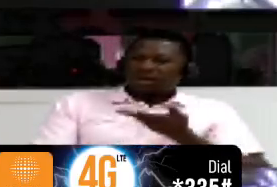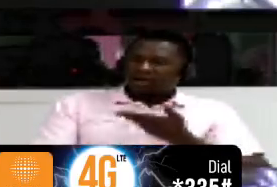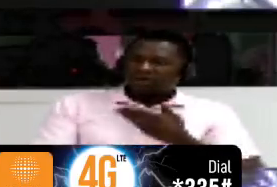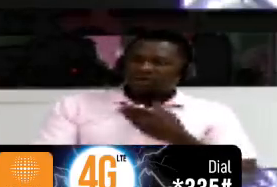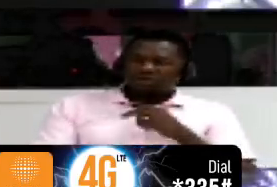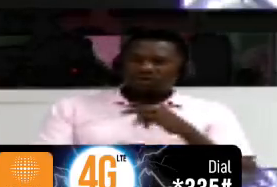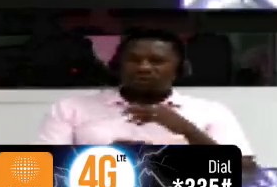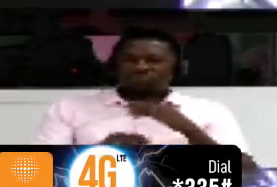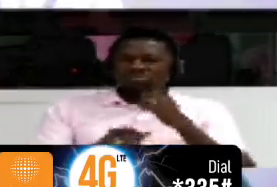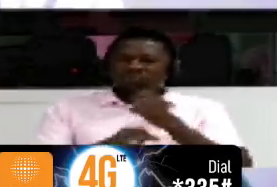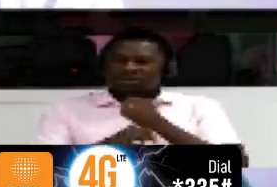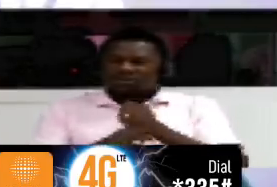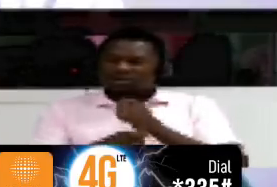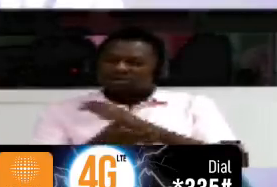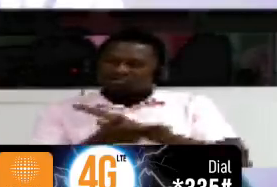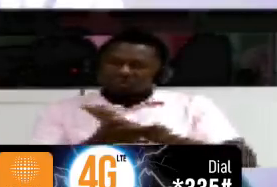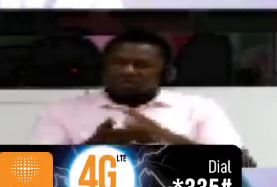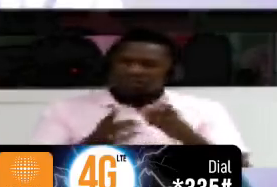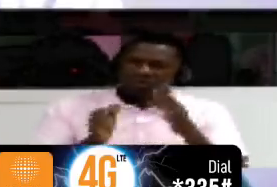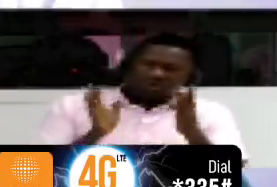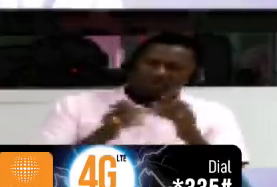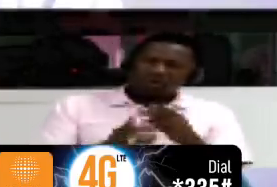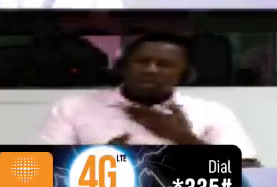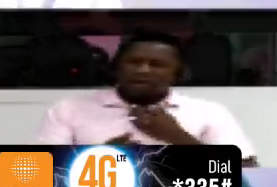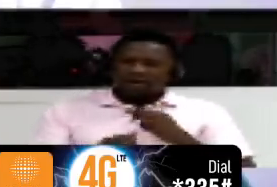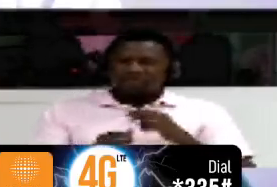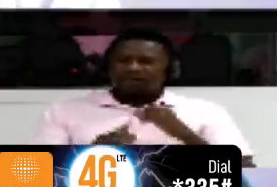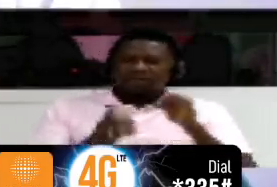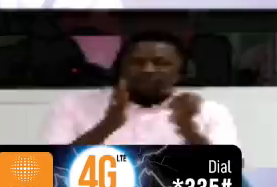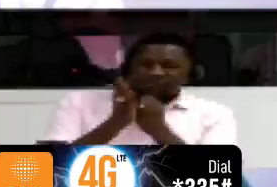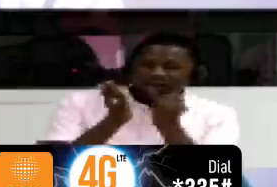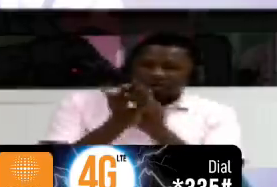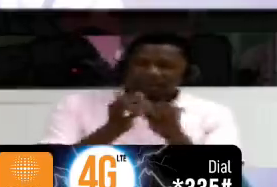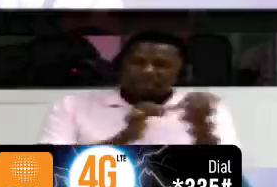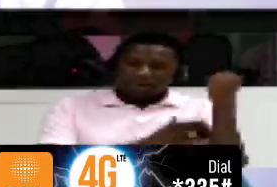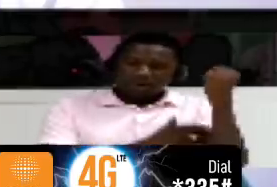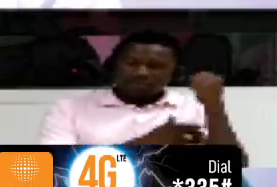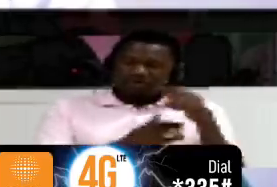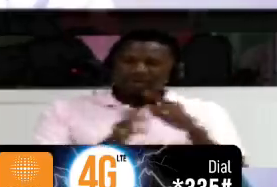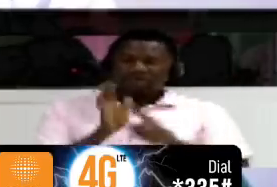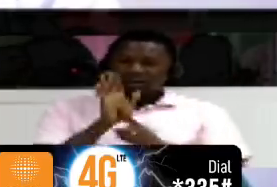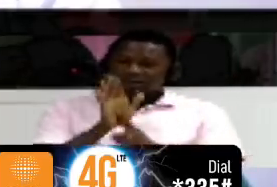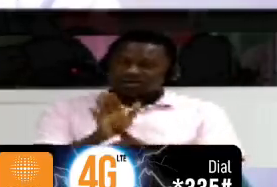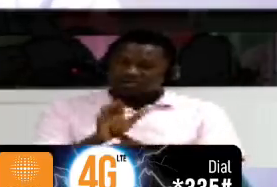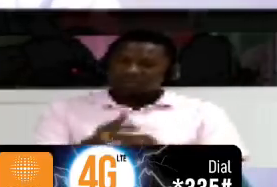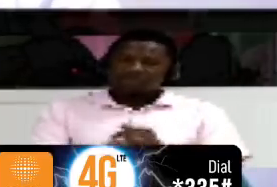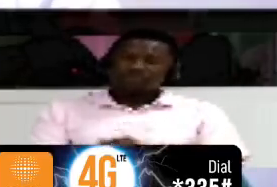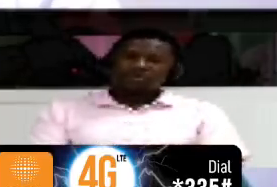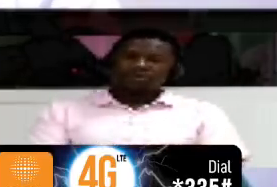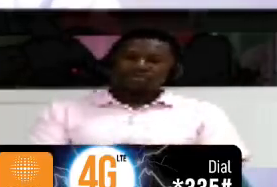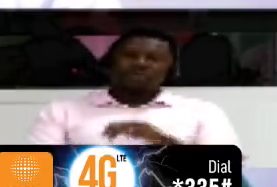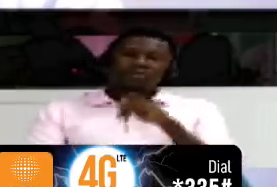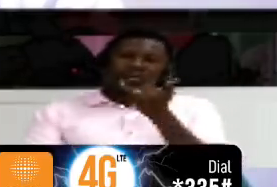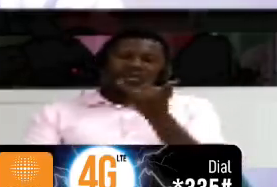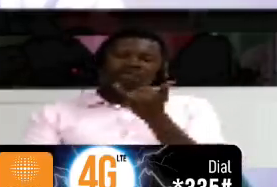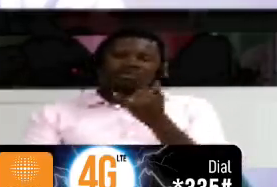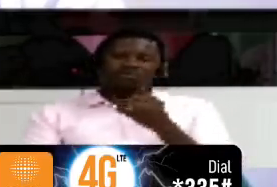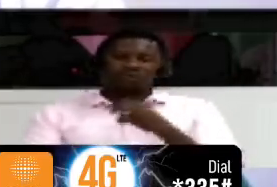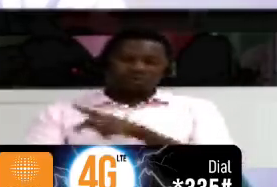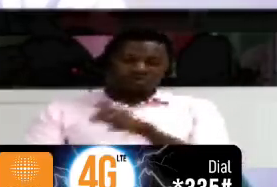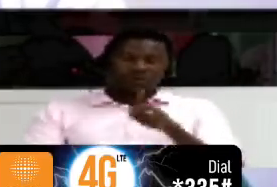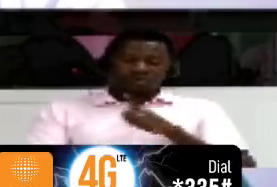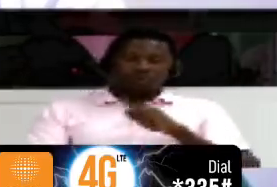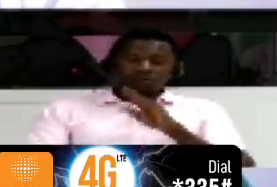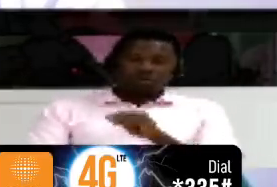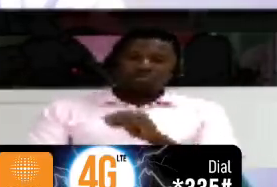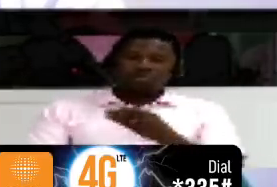to deal with that? Do you have investigative powers, for instance? Yeah, of course we do. The union, at the level